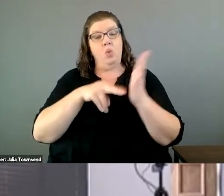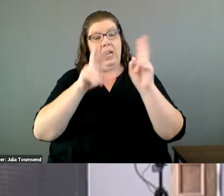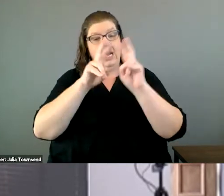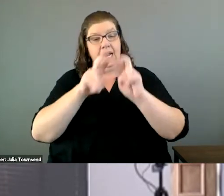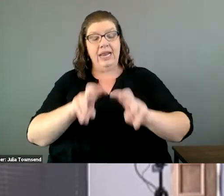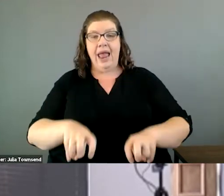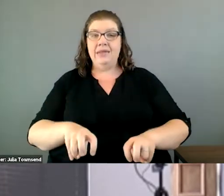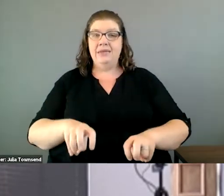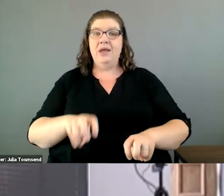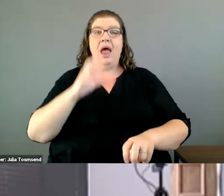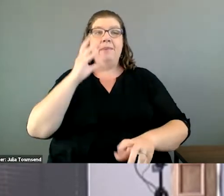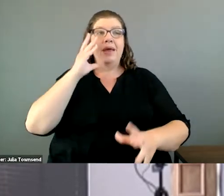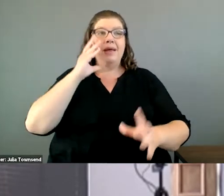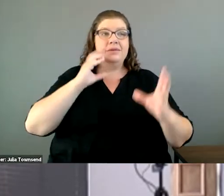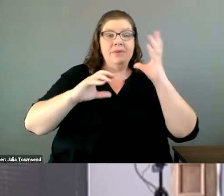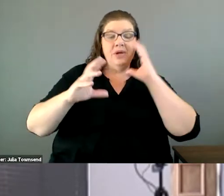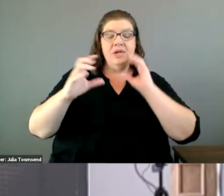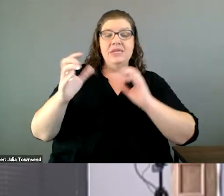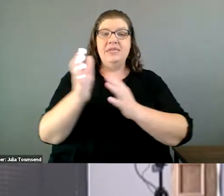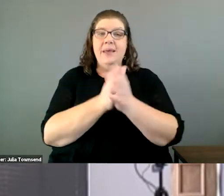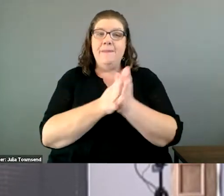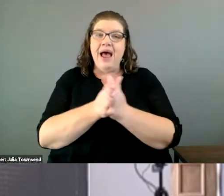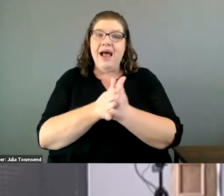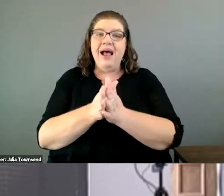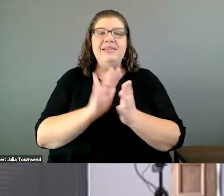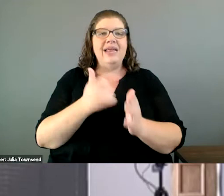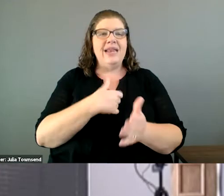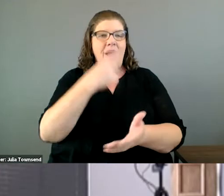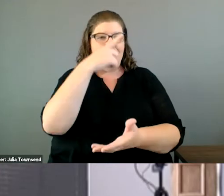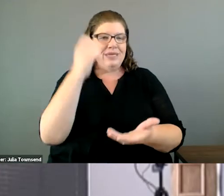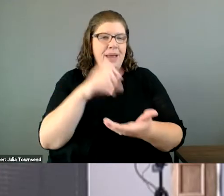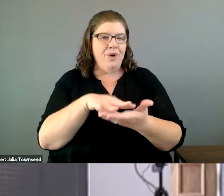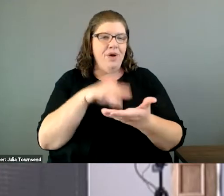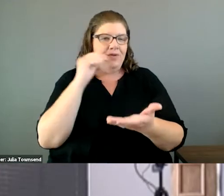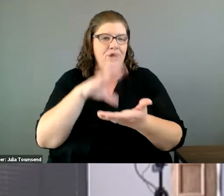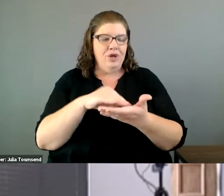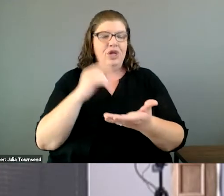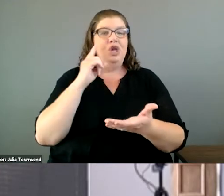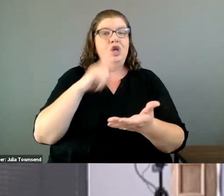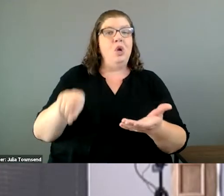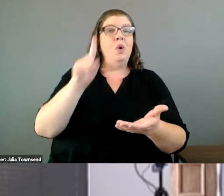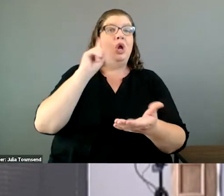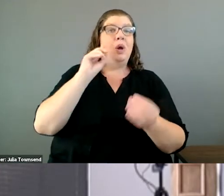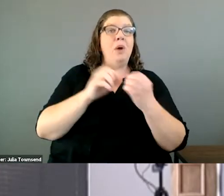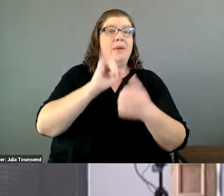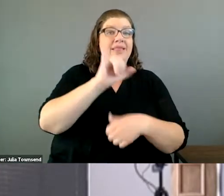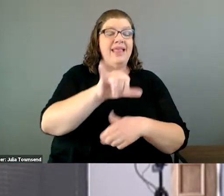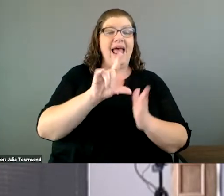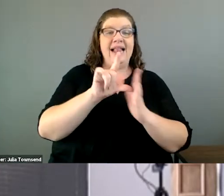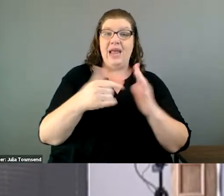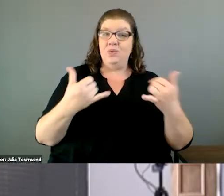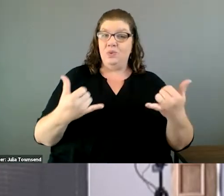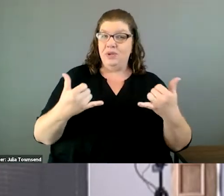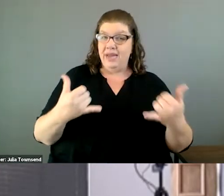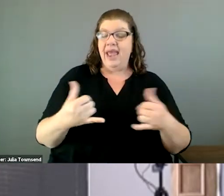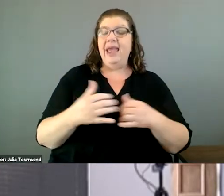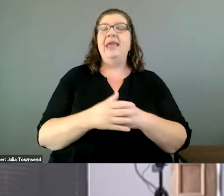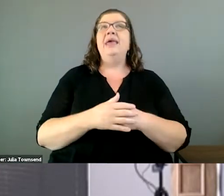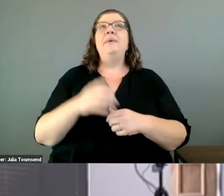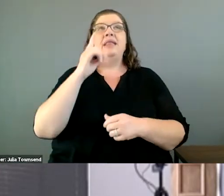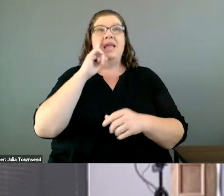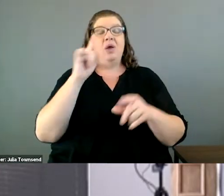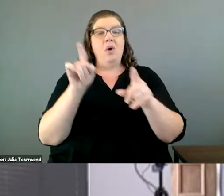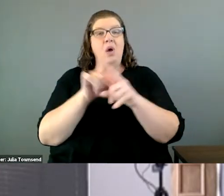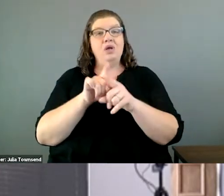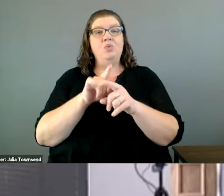definitely experiencing the buzz in our summer of learning. You'll be hearing more about our summer of learning later this evening, but I do think we're off to a great